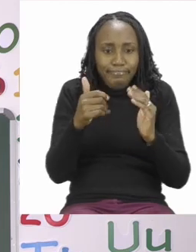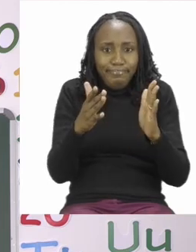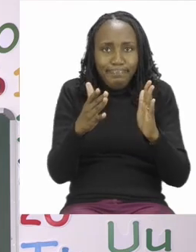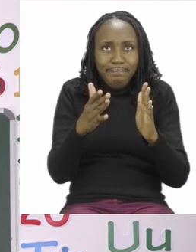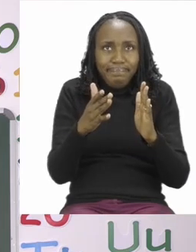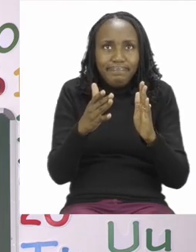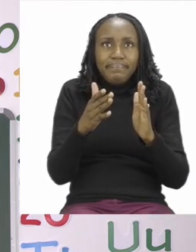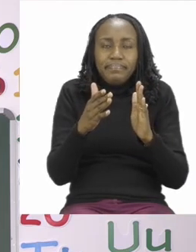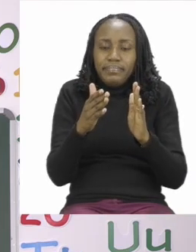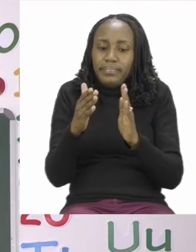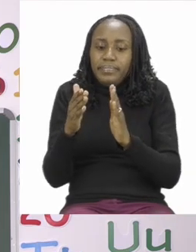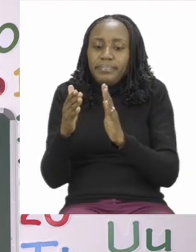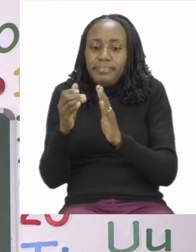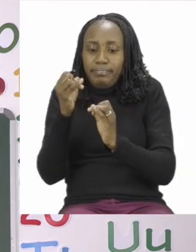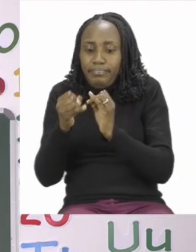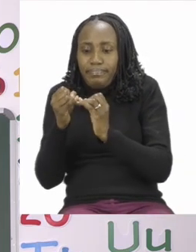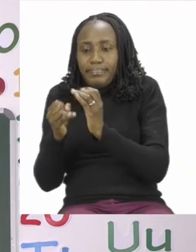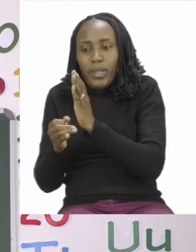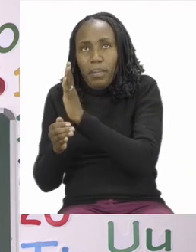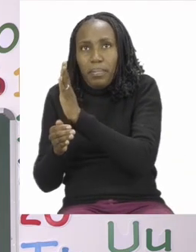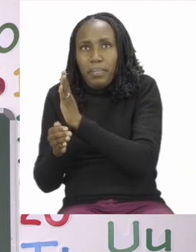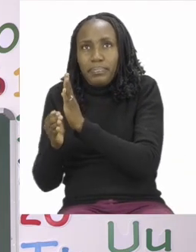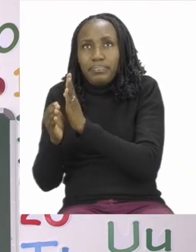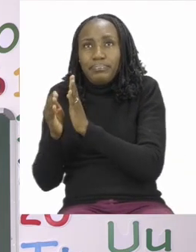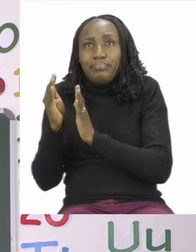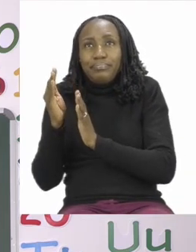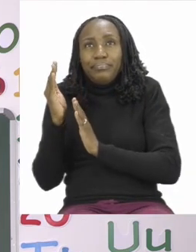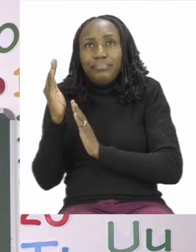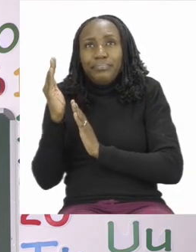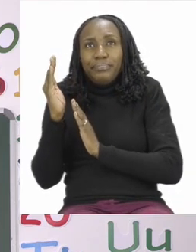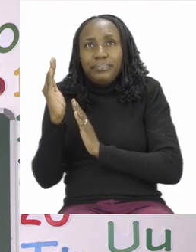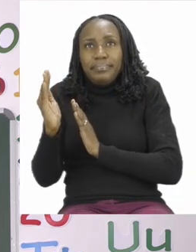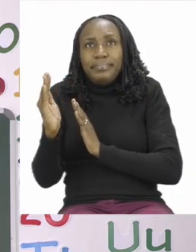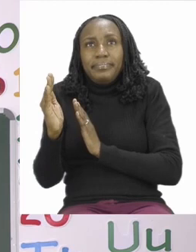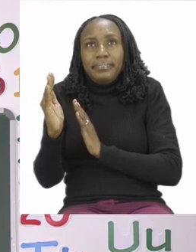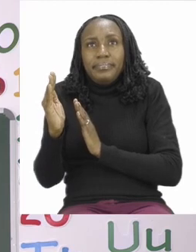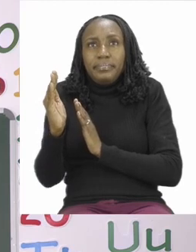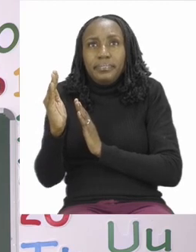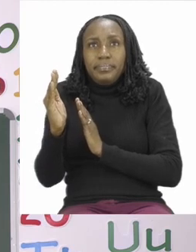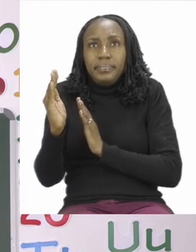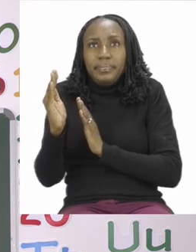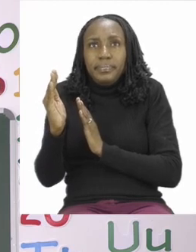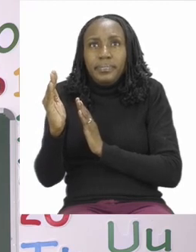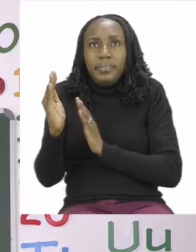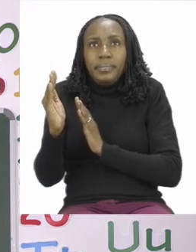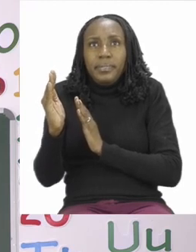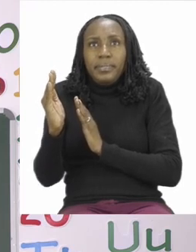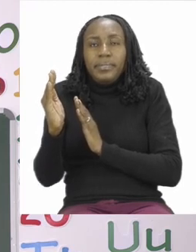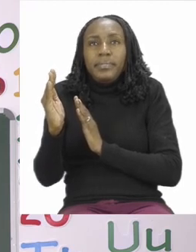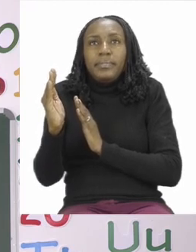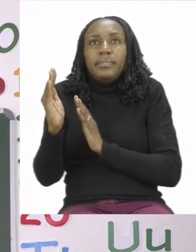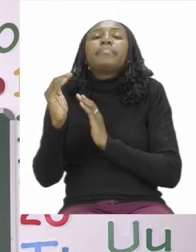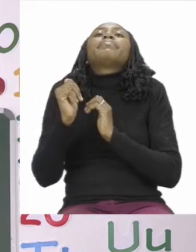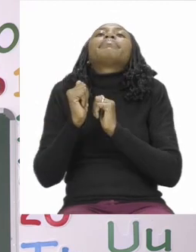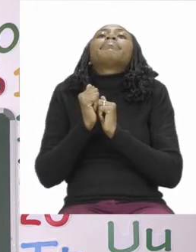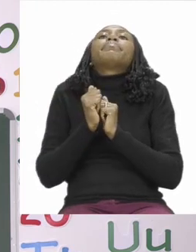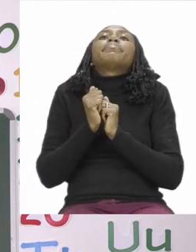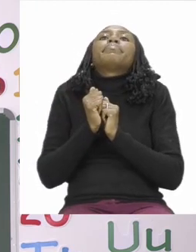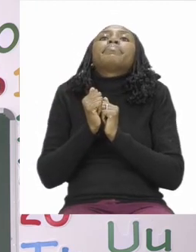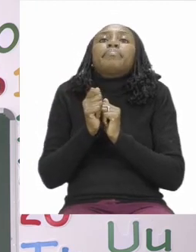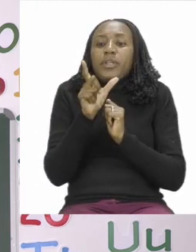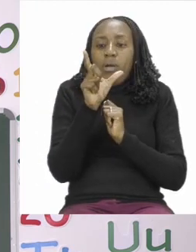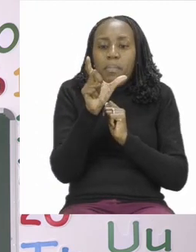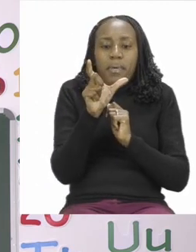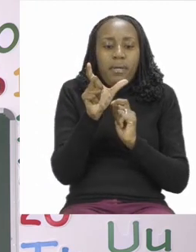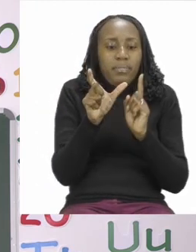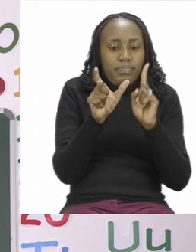pencil. And then you are going to make a point B, which is at the back of the pencil, where the